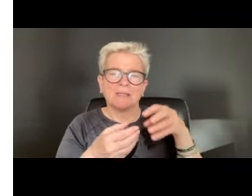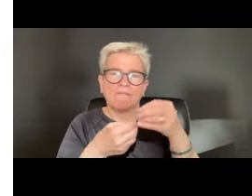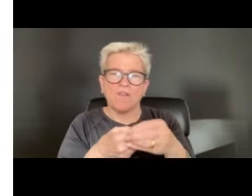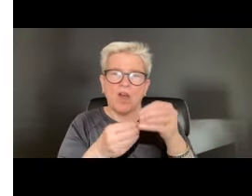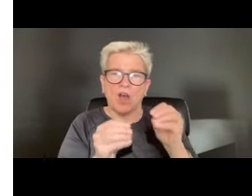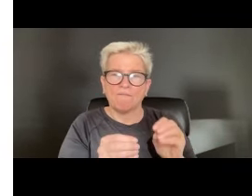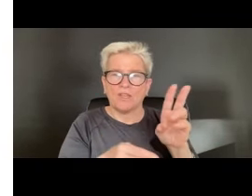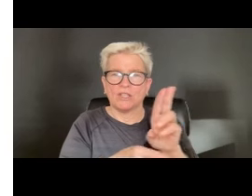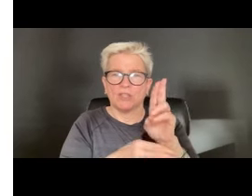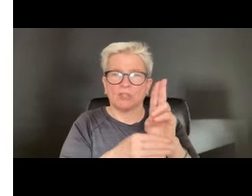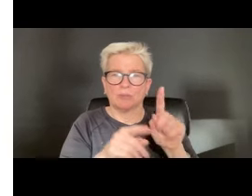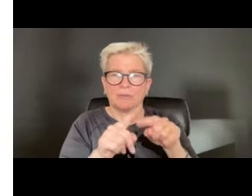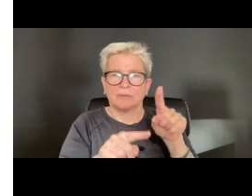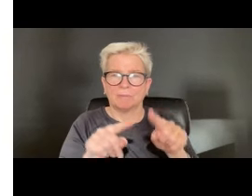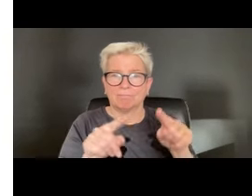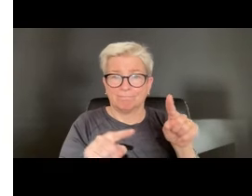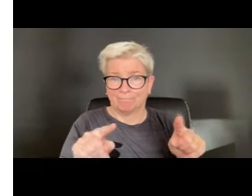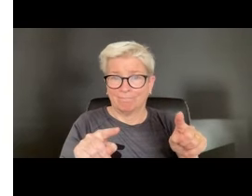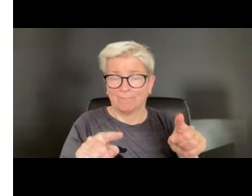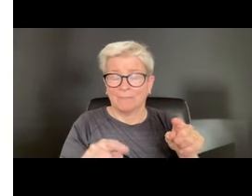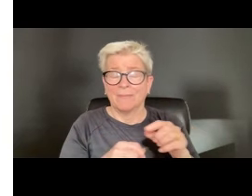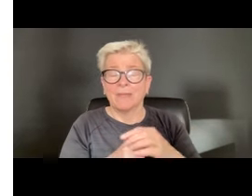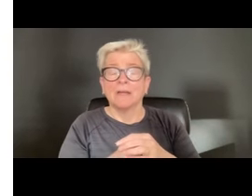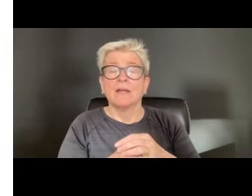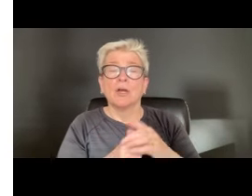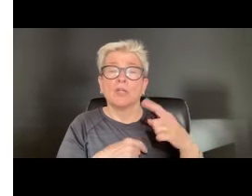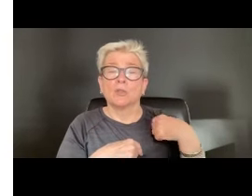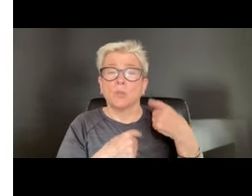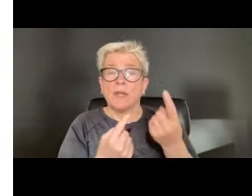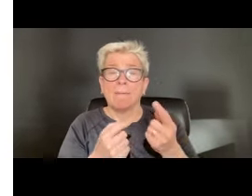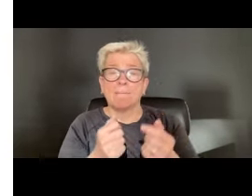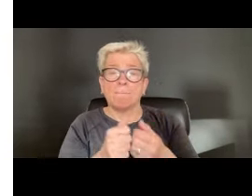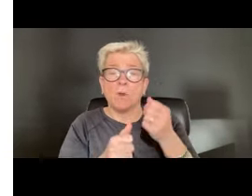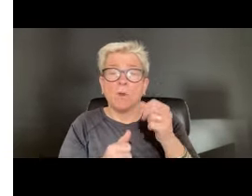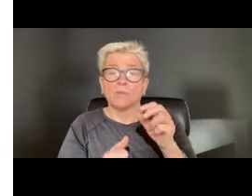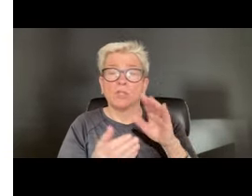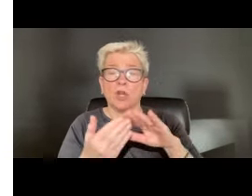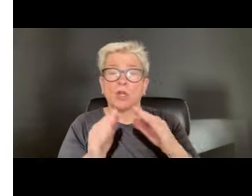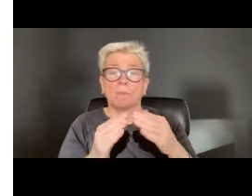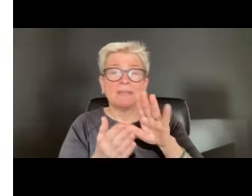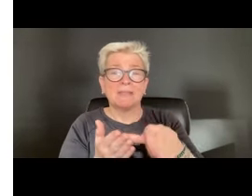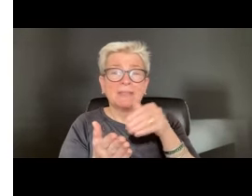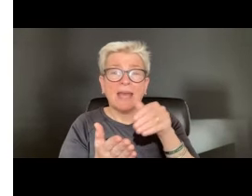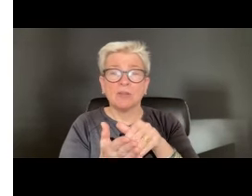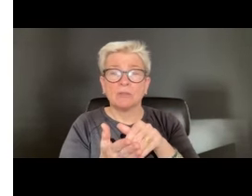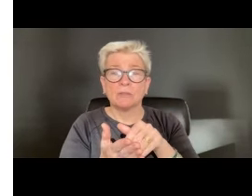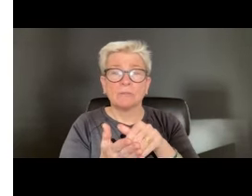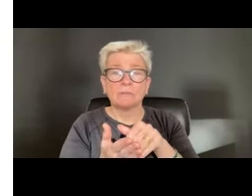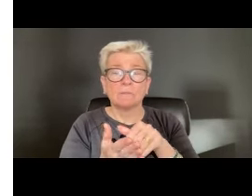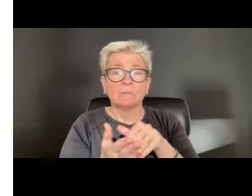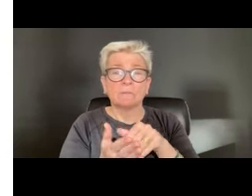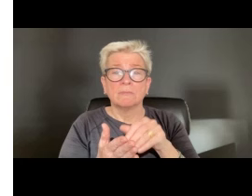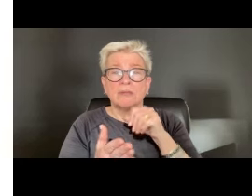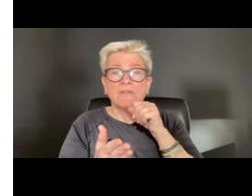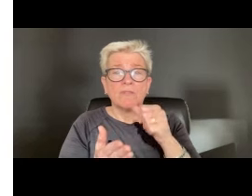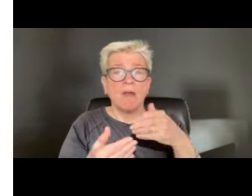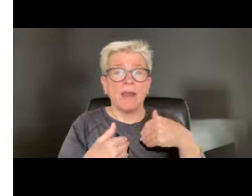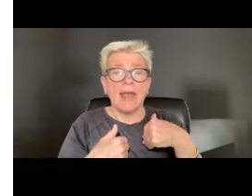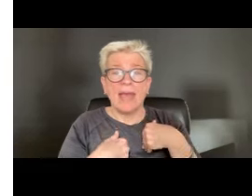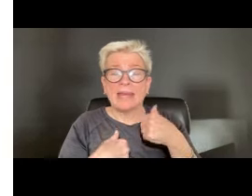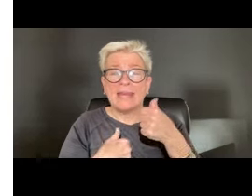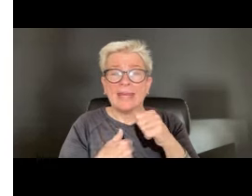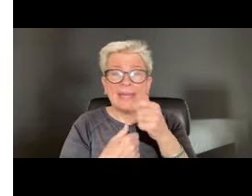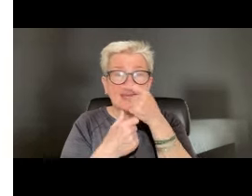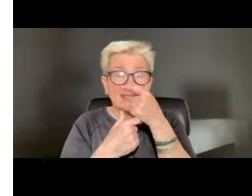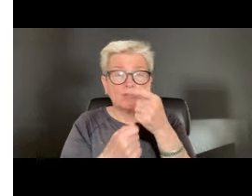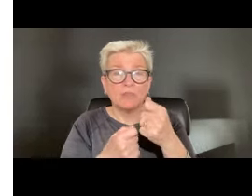uses. To date, most urban centers have not had an interest in